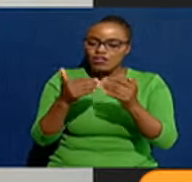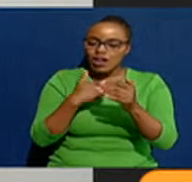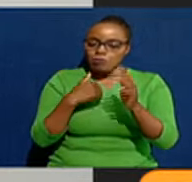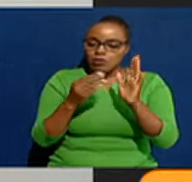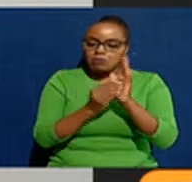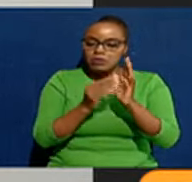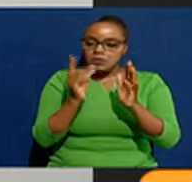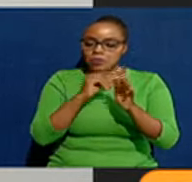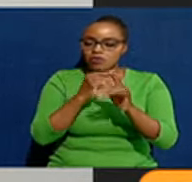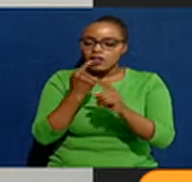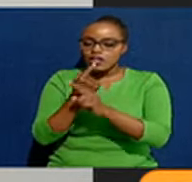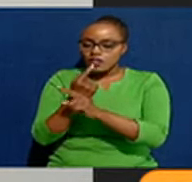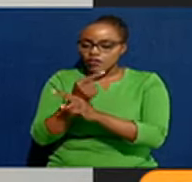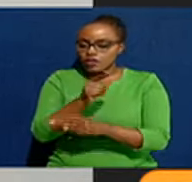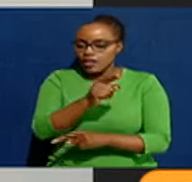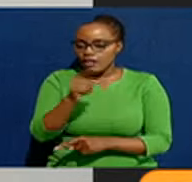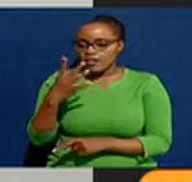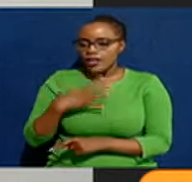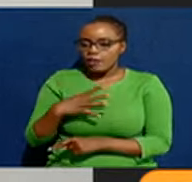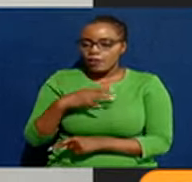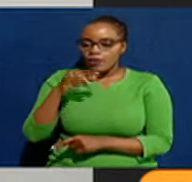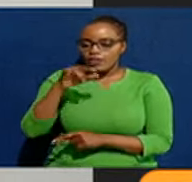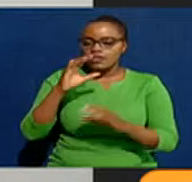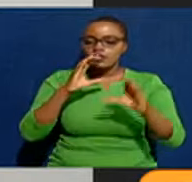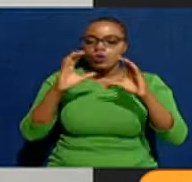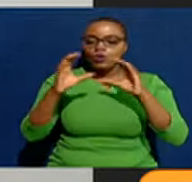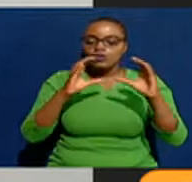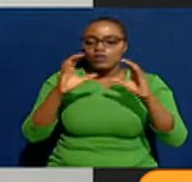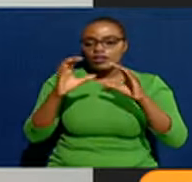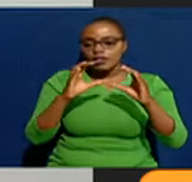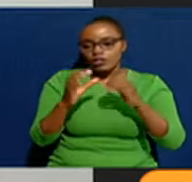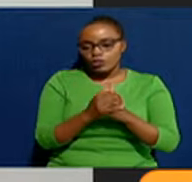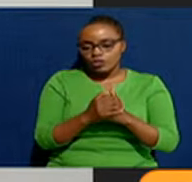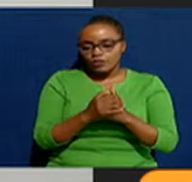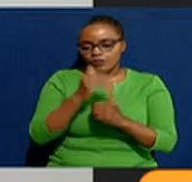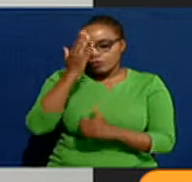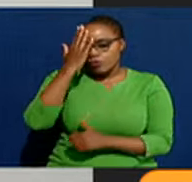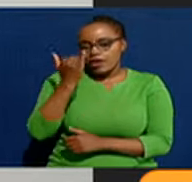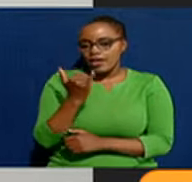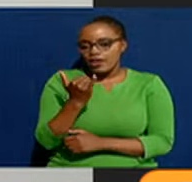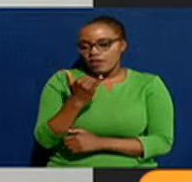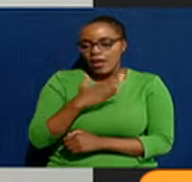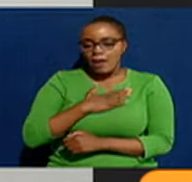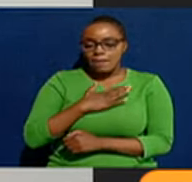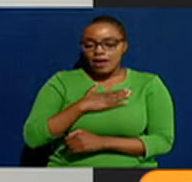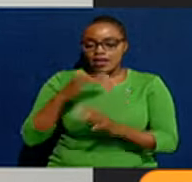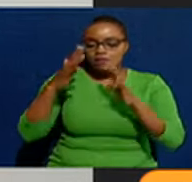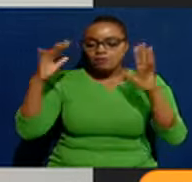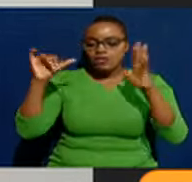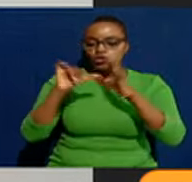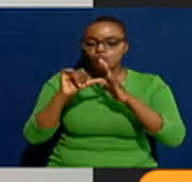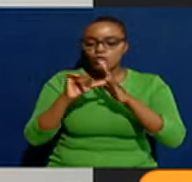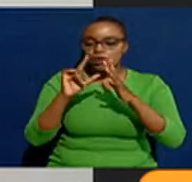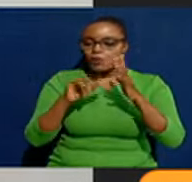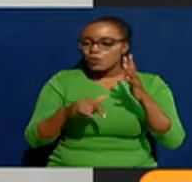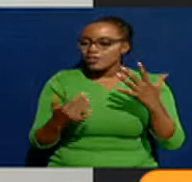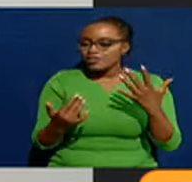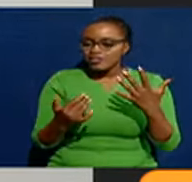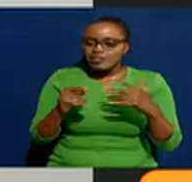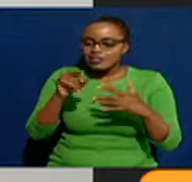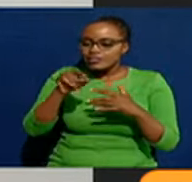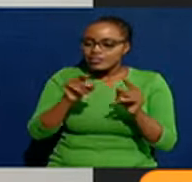stated by several of us in this conversation? Because my big problem is, what is